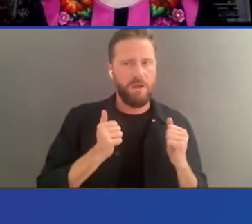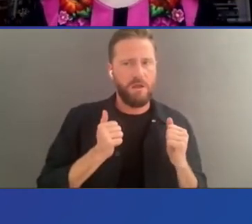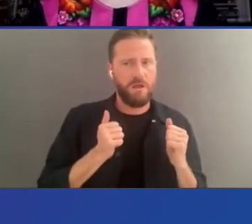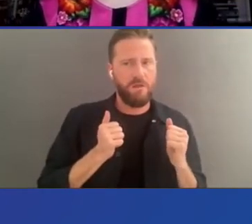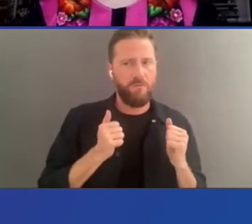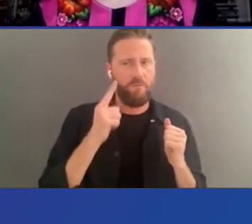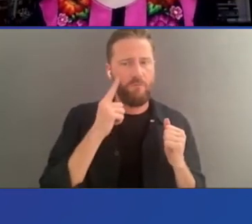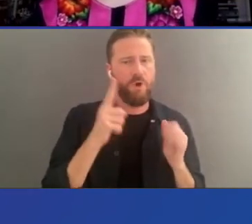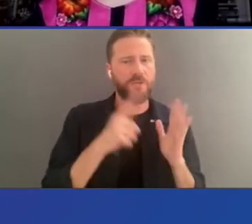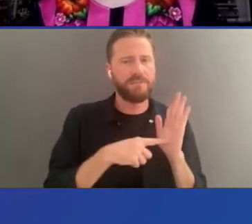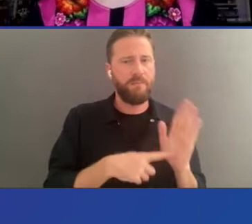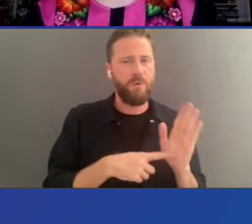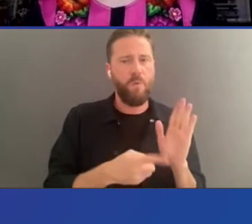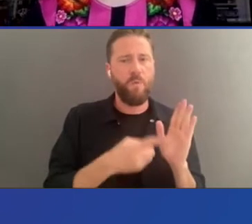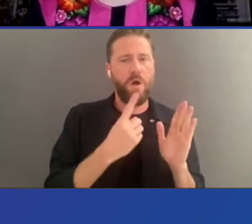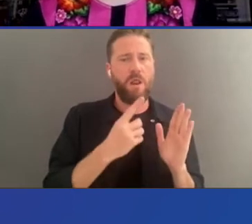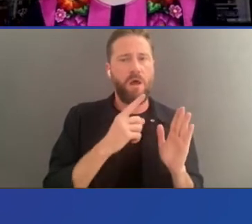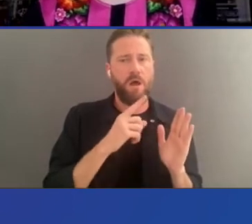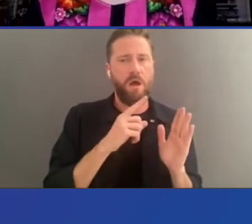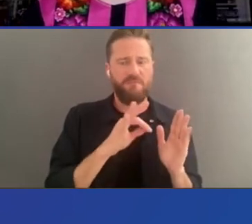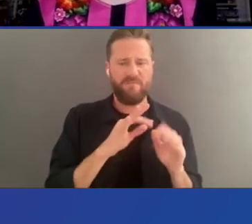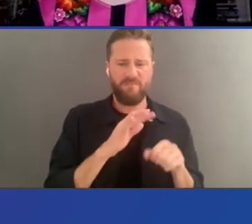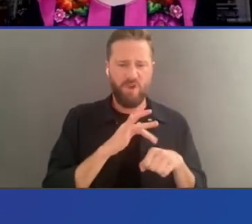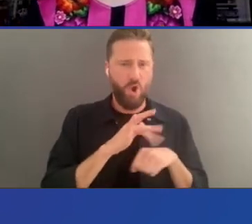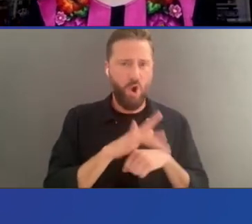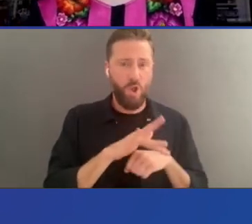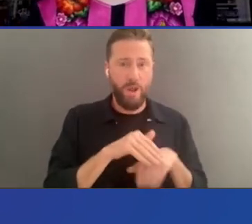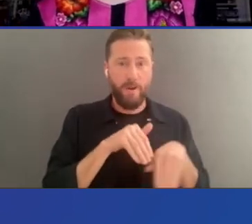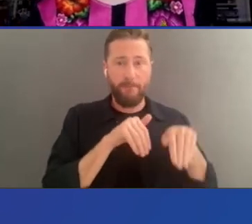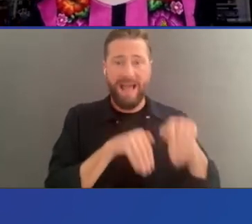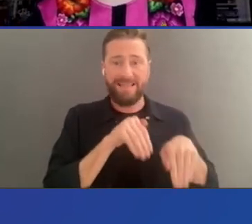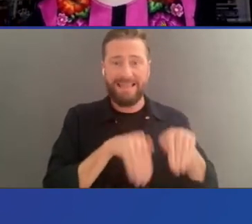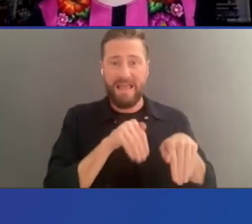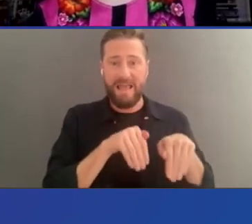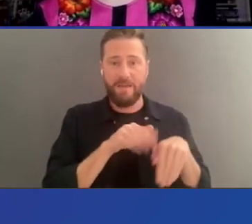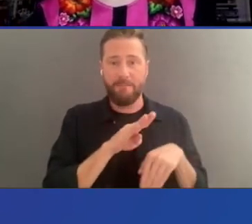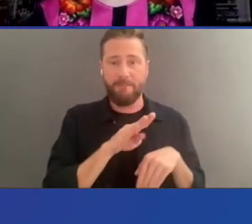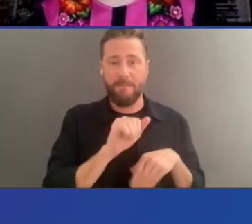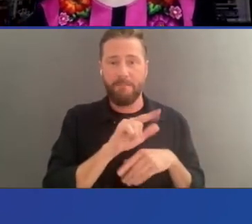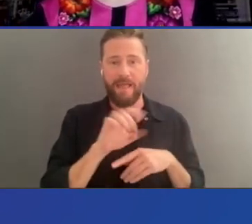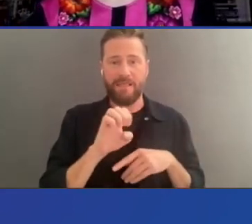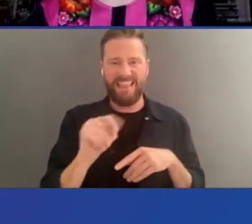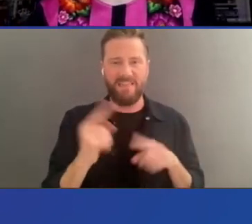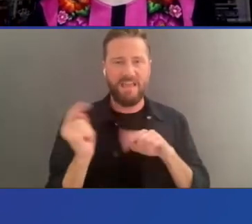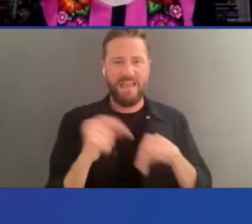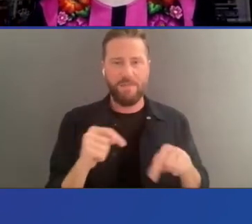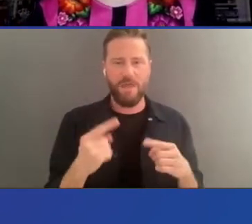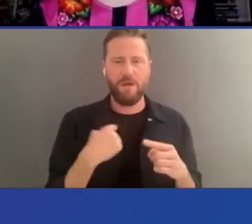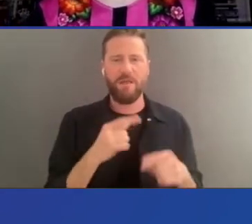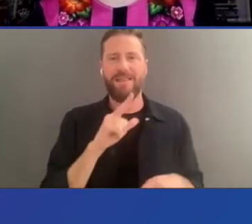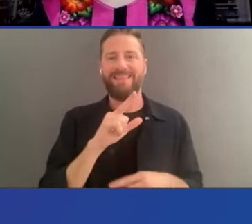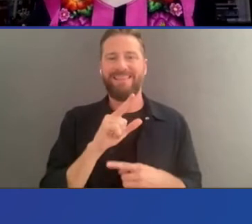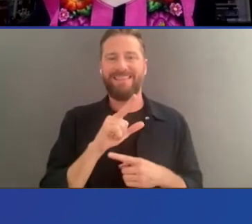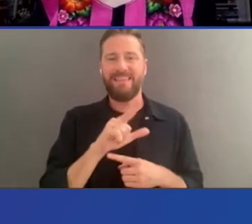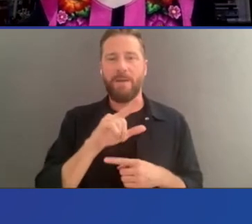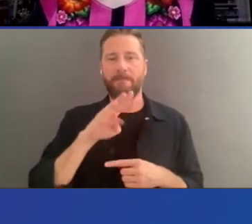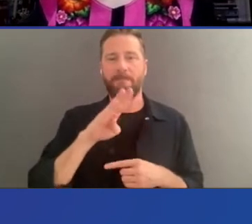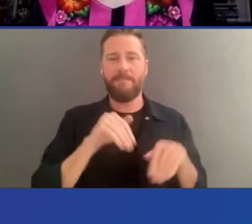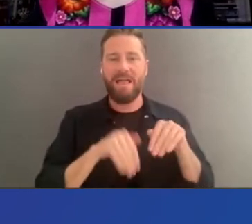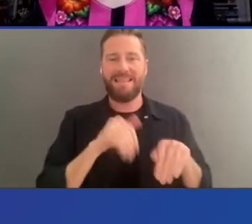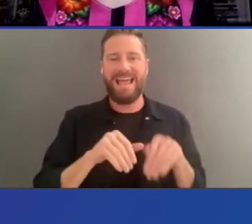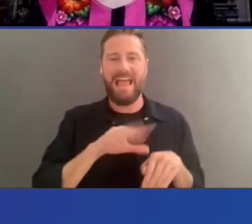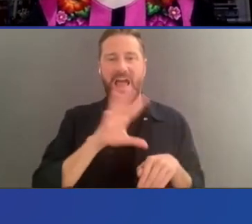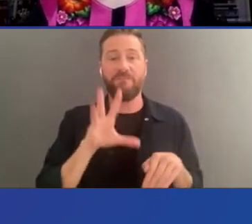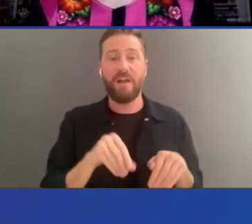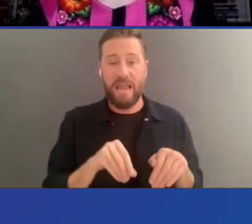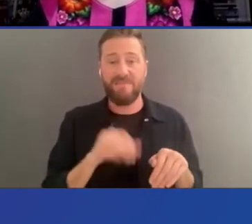for example, one of the earlier ballets that came here to visit us, Les Ballets Africains, which is the national